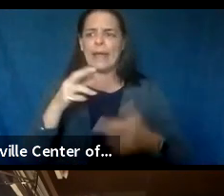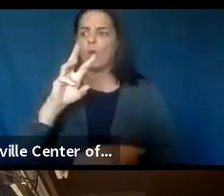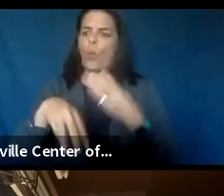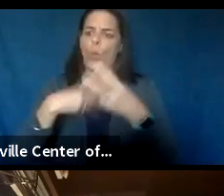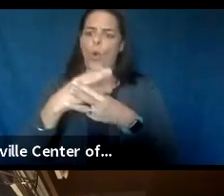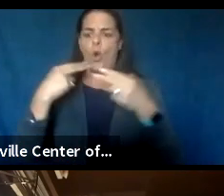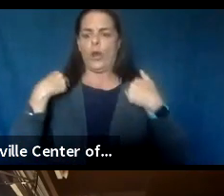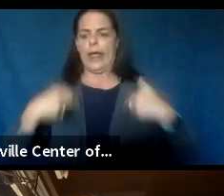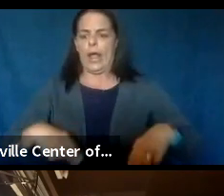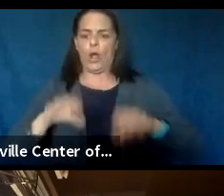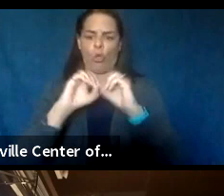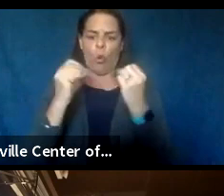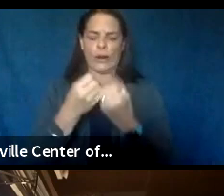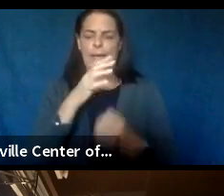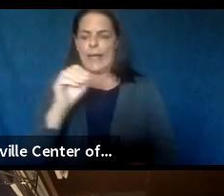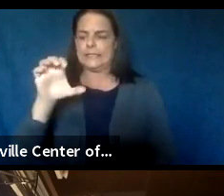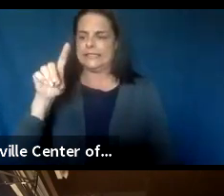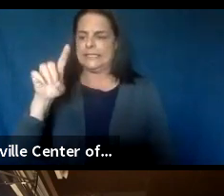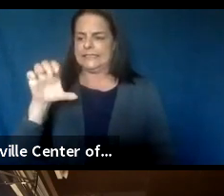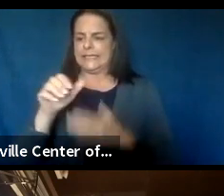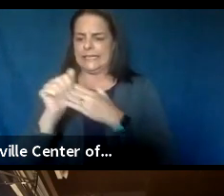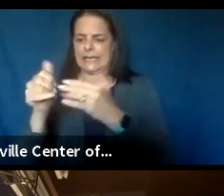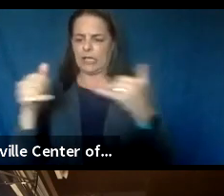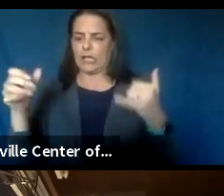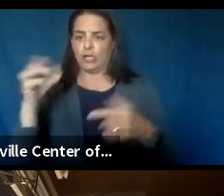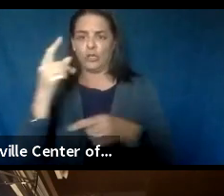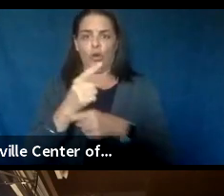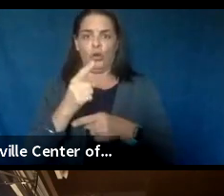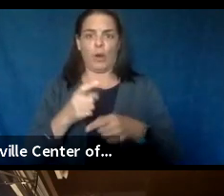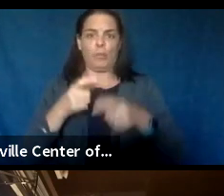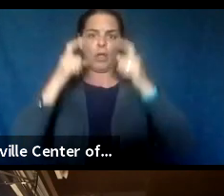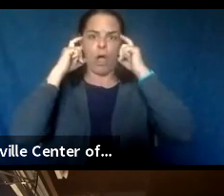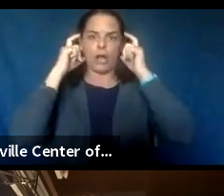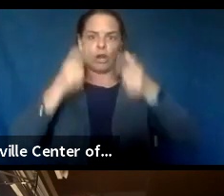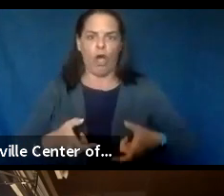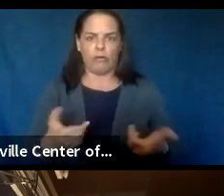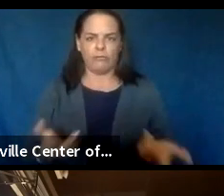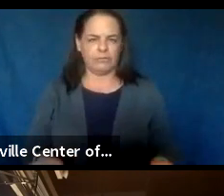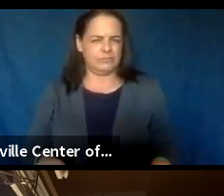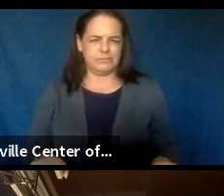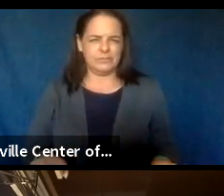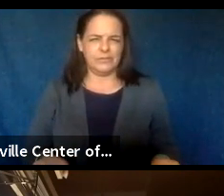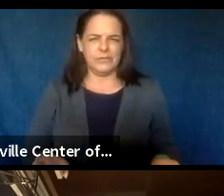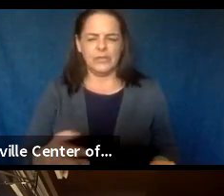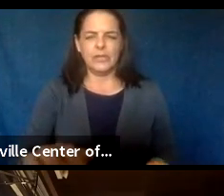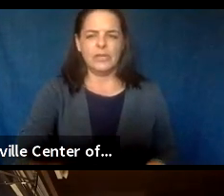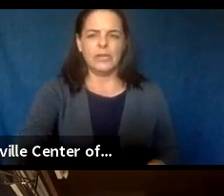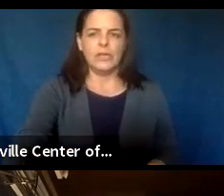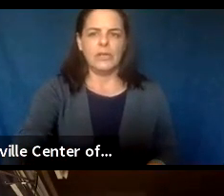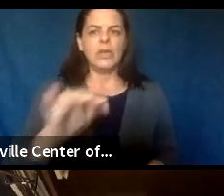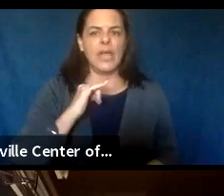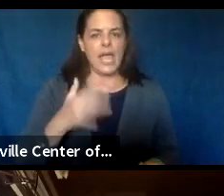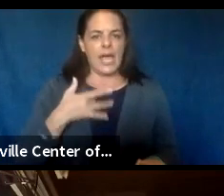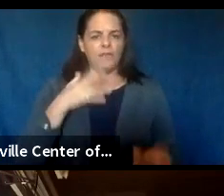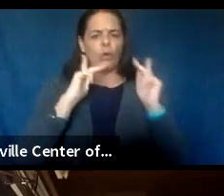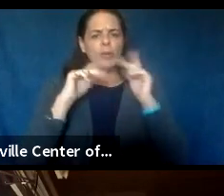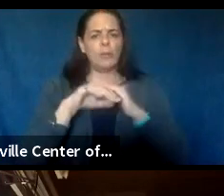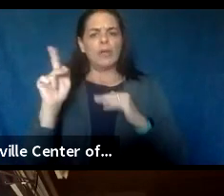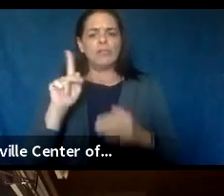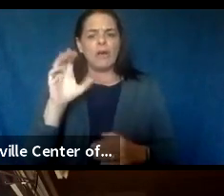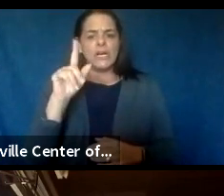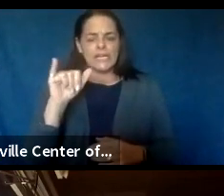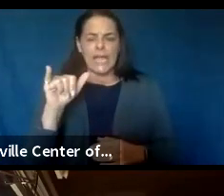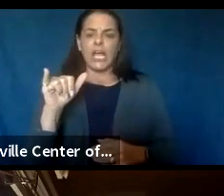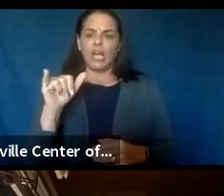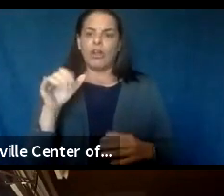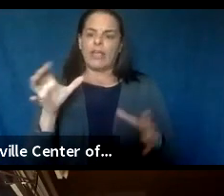and CDC guidelines of properly putting a mask on and off your face. I think the people of Knox County have